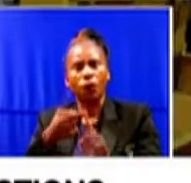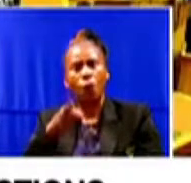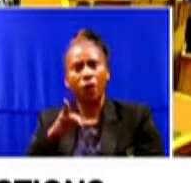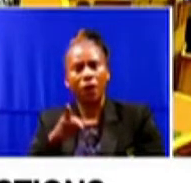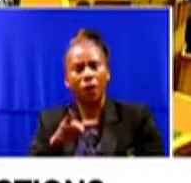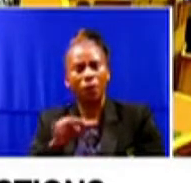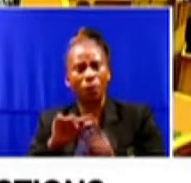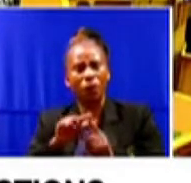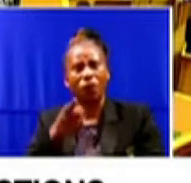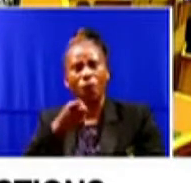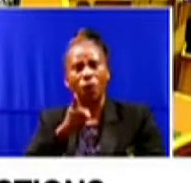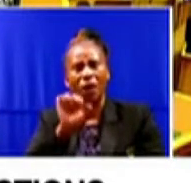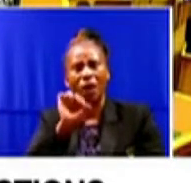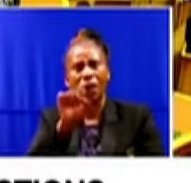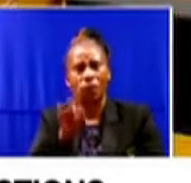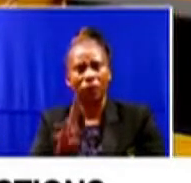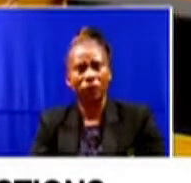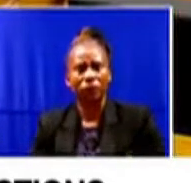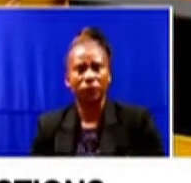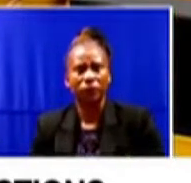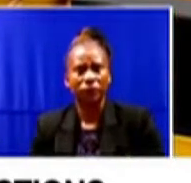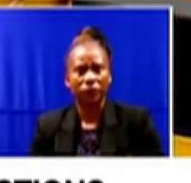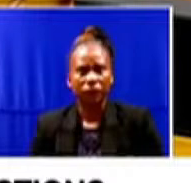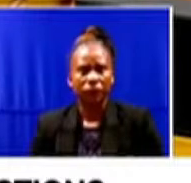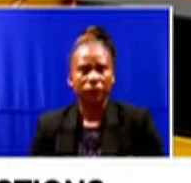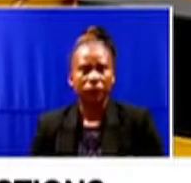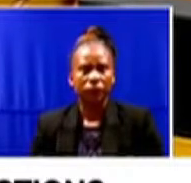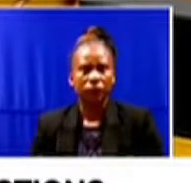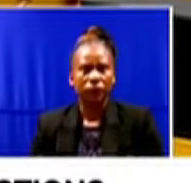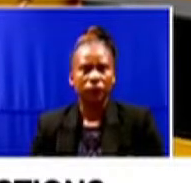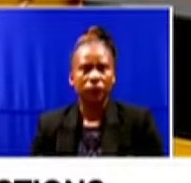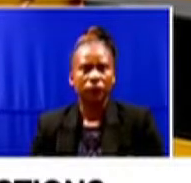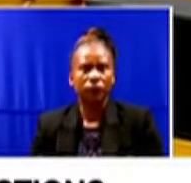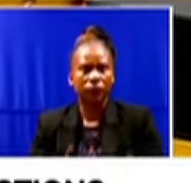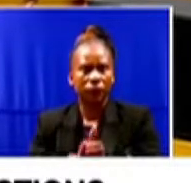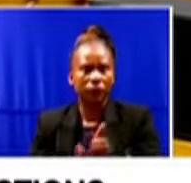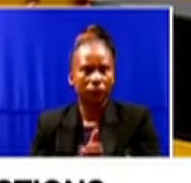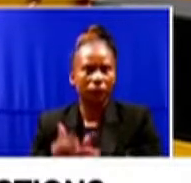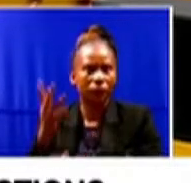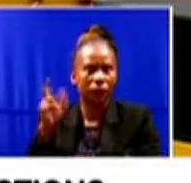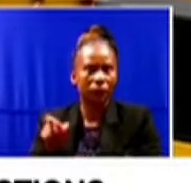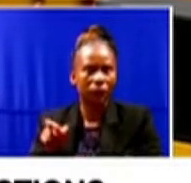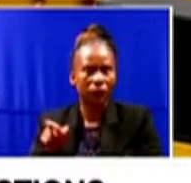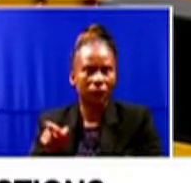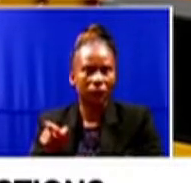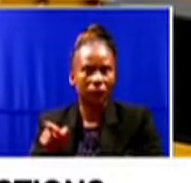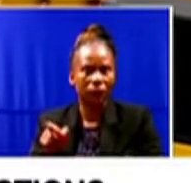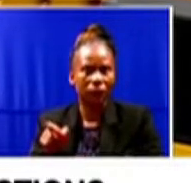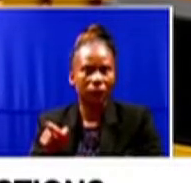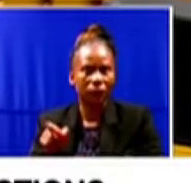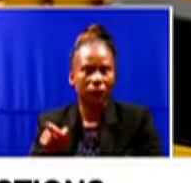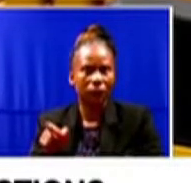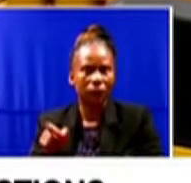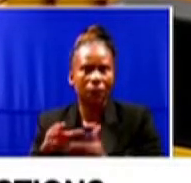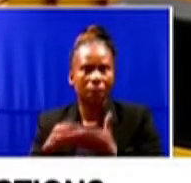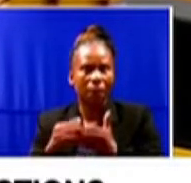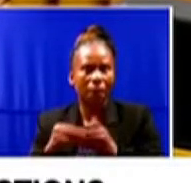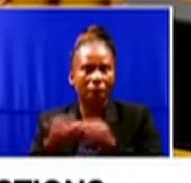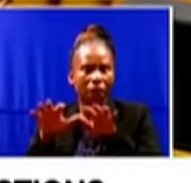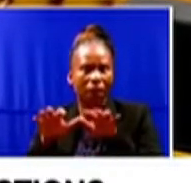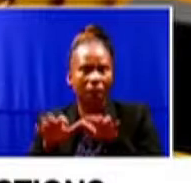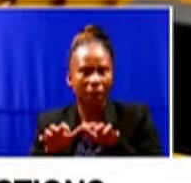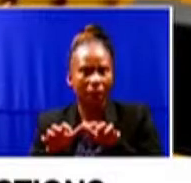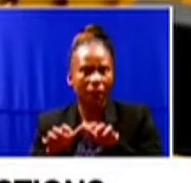order? Deputy Speaker, for any member of Parliament to cease being a member of Parliament representing their